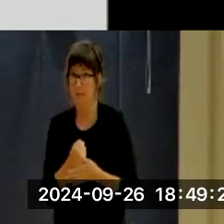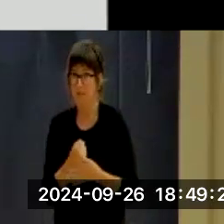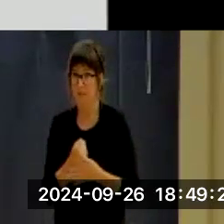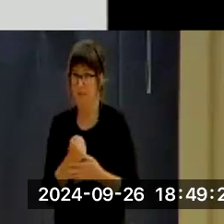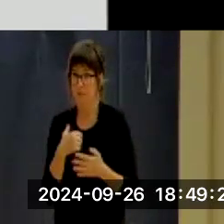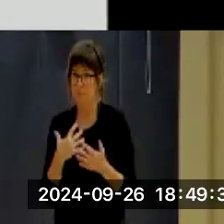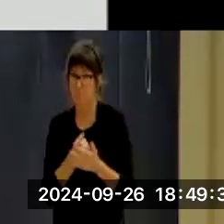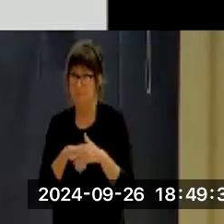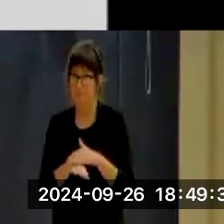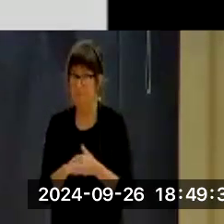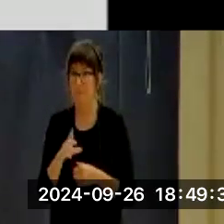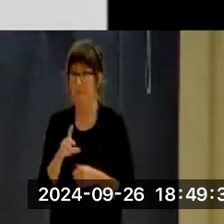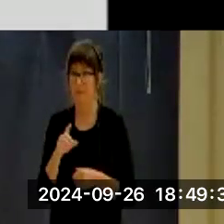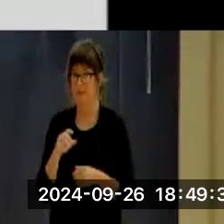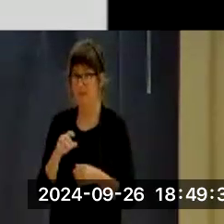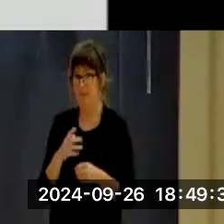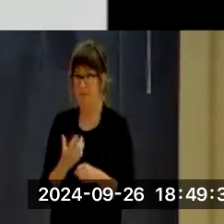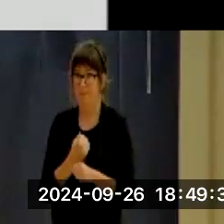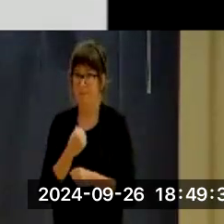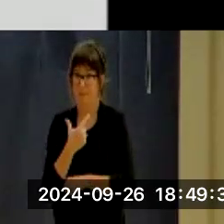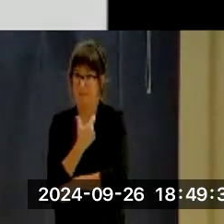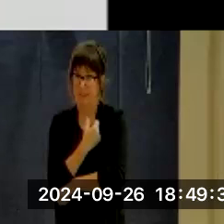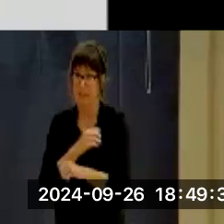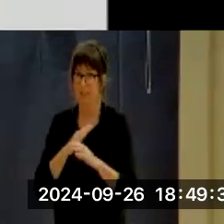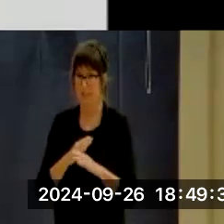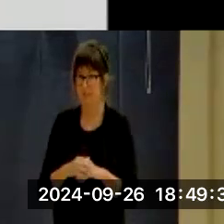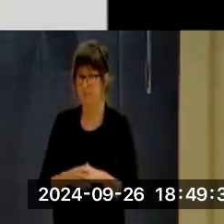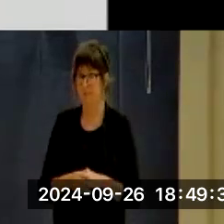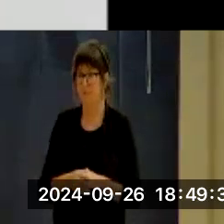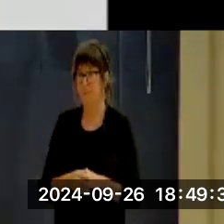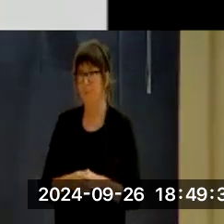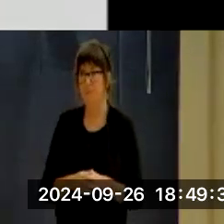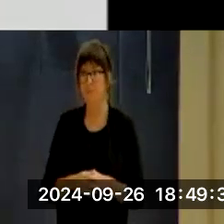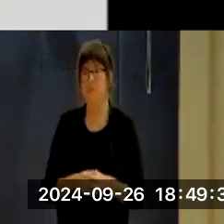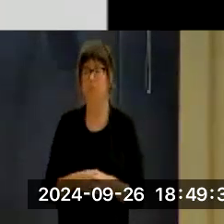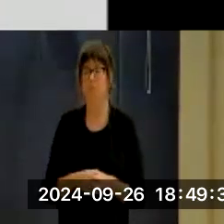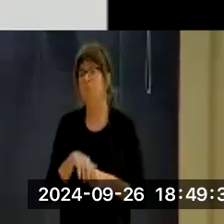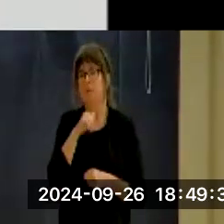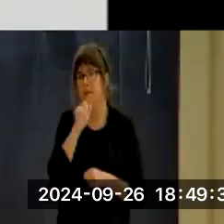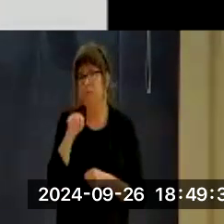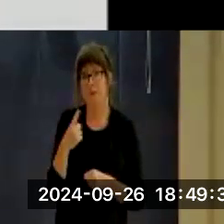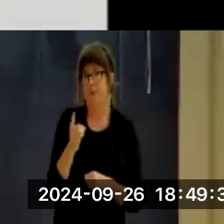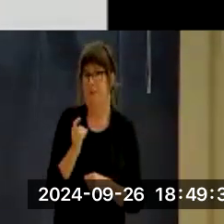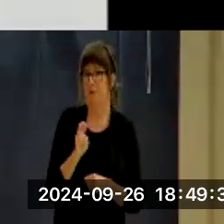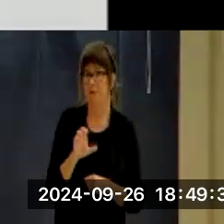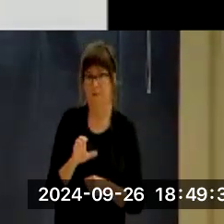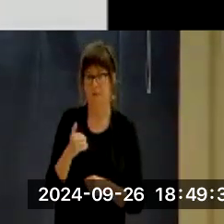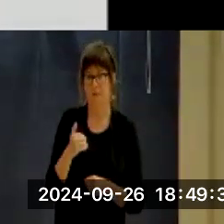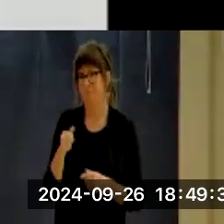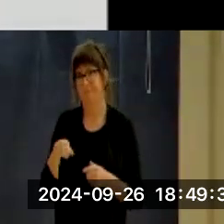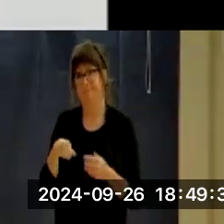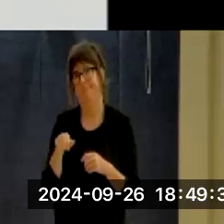get access to the vaccines. So, and there were a lot of other, it wasn't just DRC, of course, it was a whole bunch